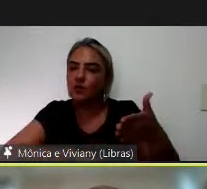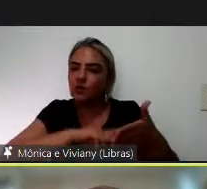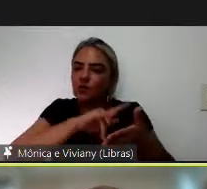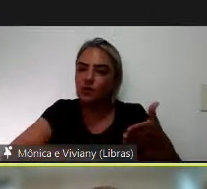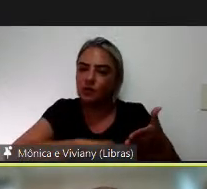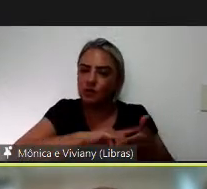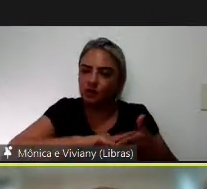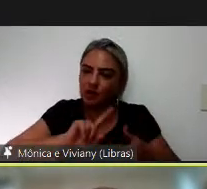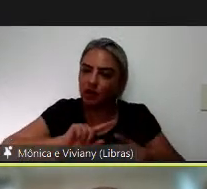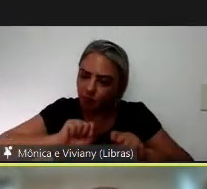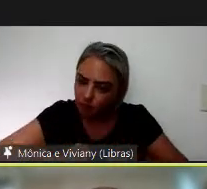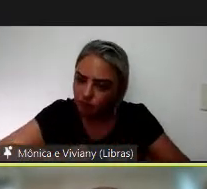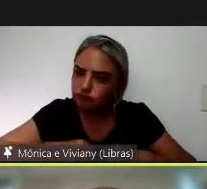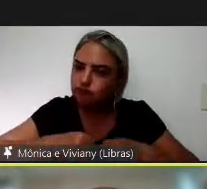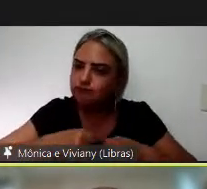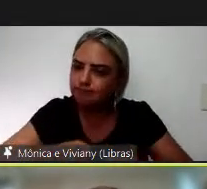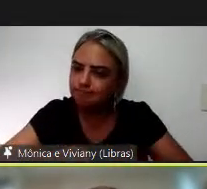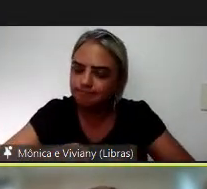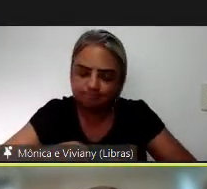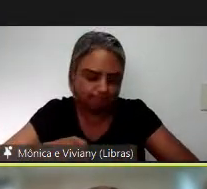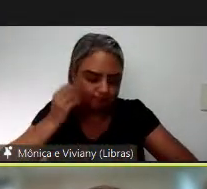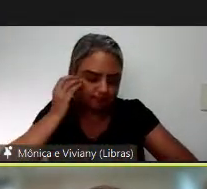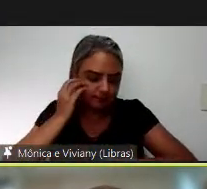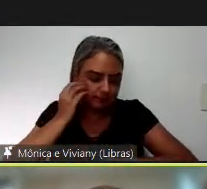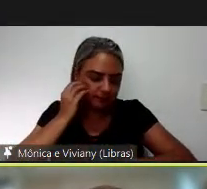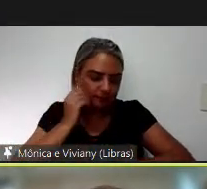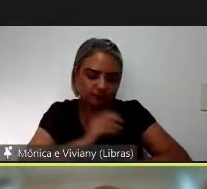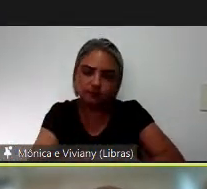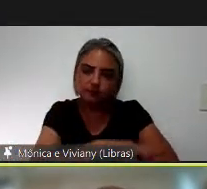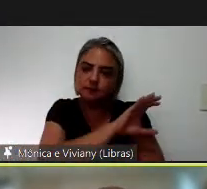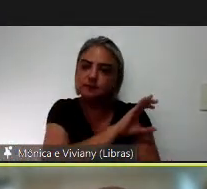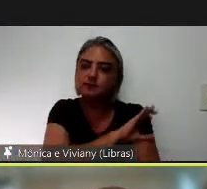new documents. There is another effort